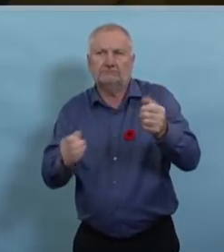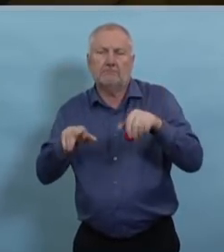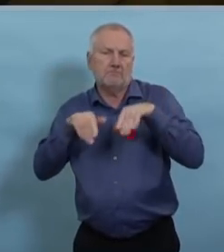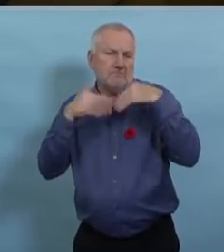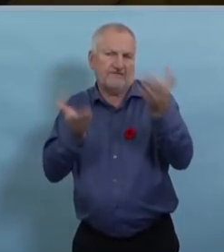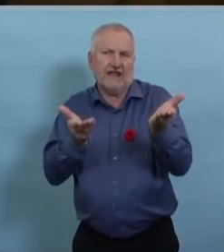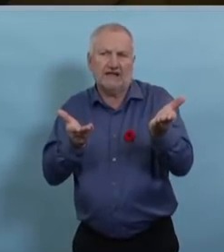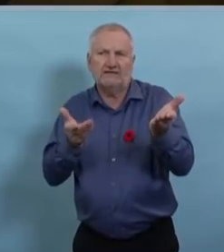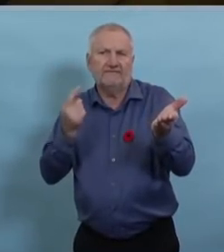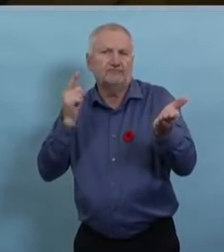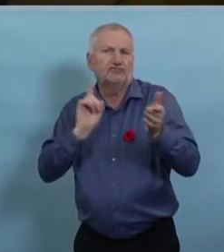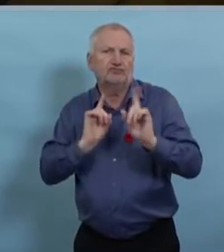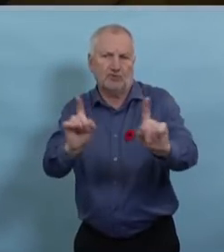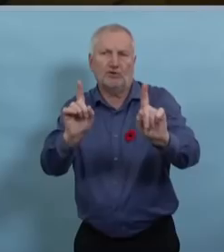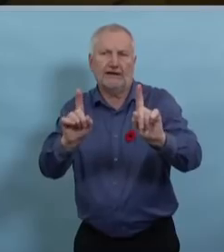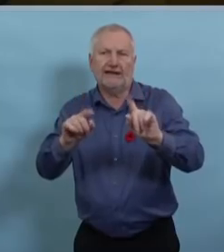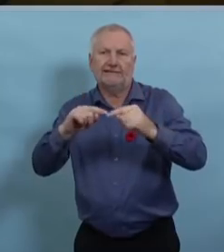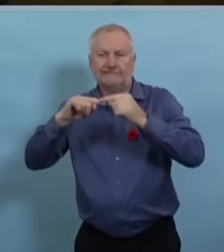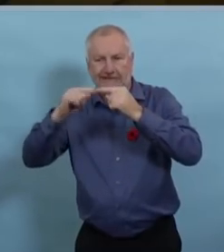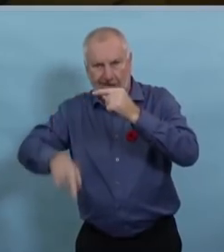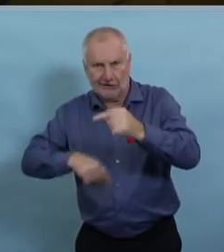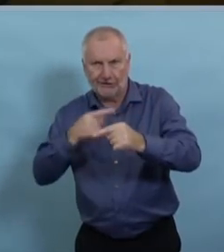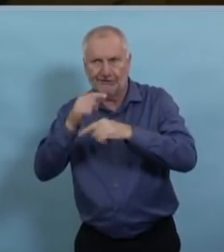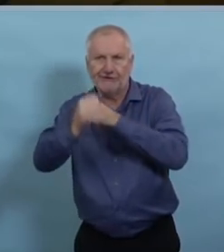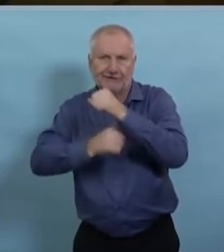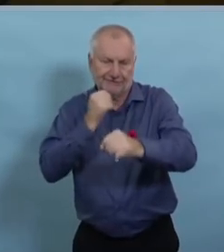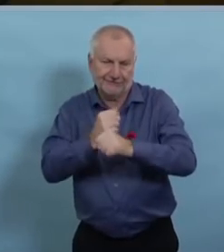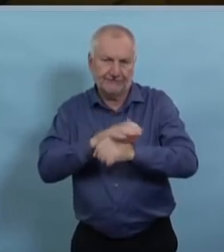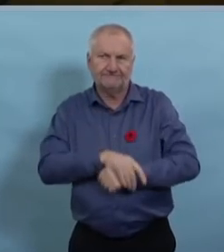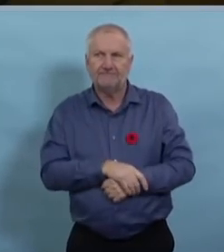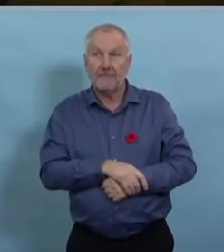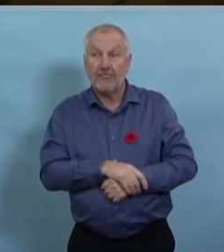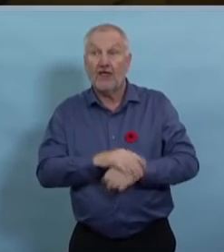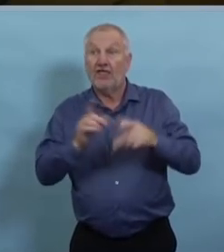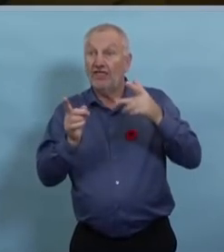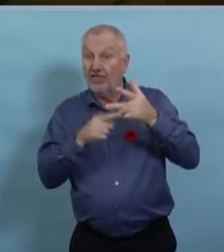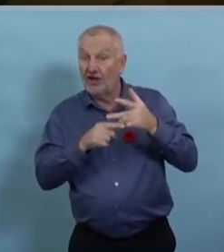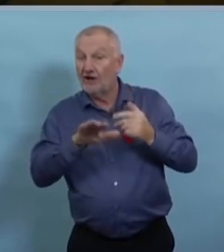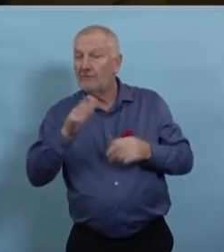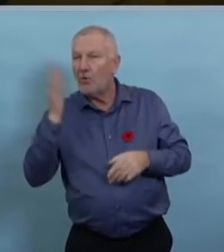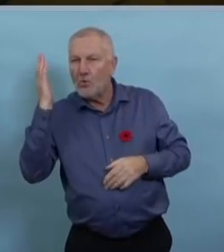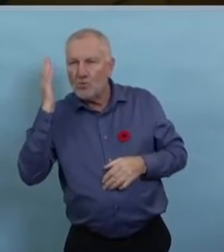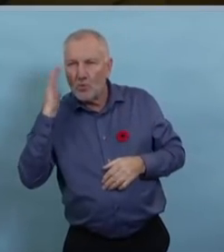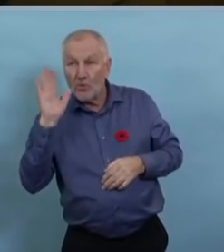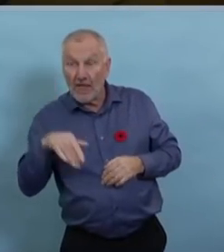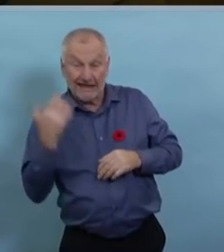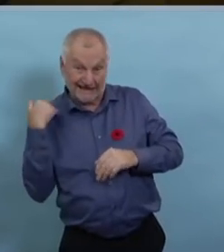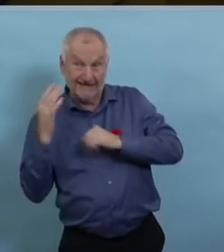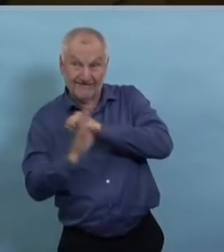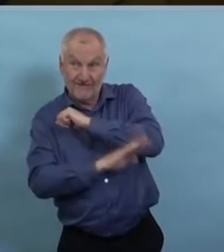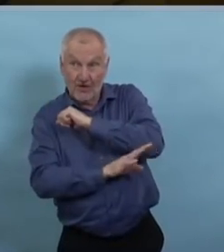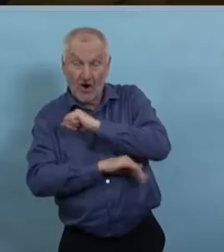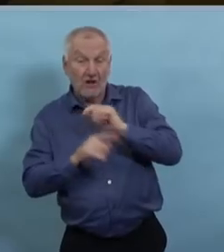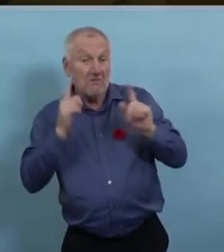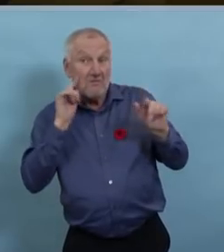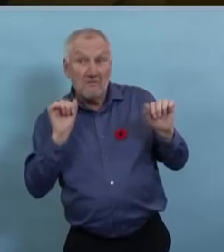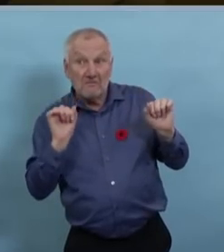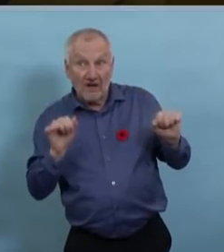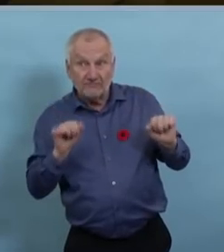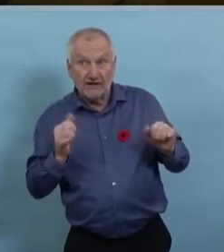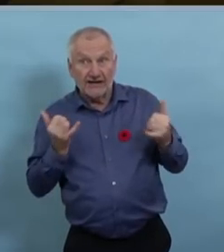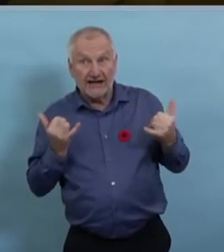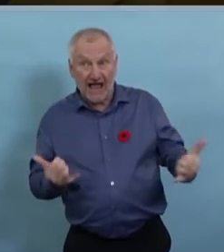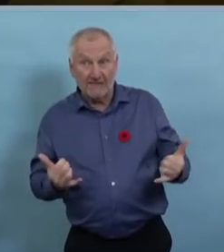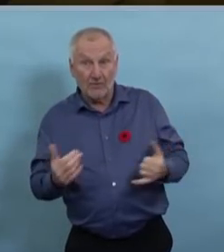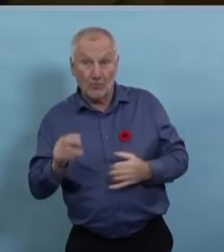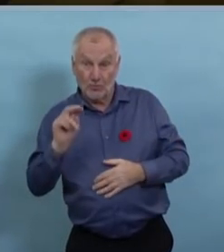Okay. We knew that this was likely going to be a possibility going into September, so I'm curious why it took so long. I mean, now it's November 9th that you guys are